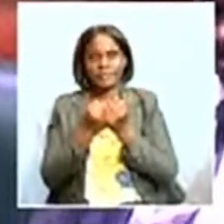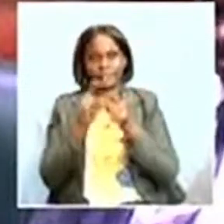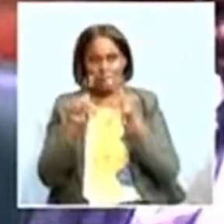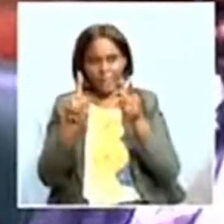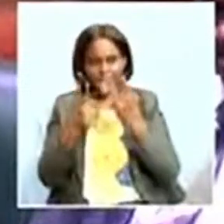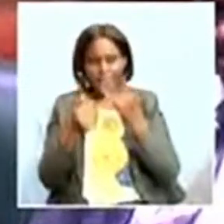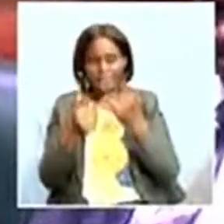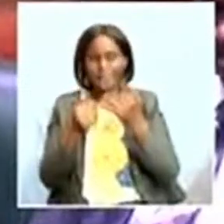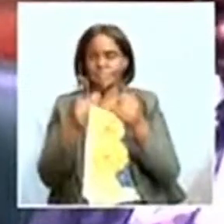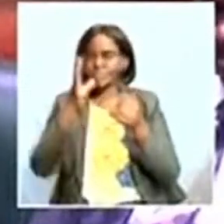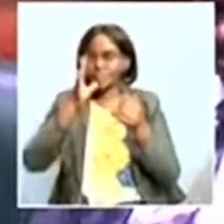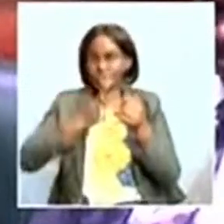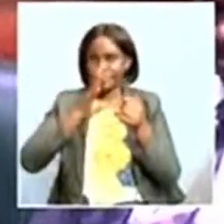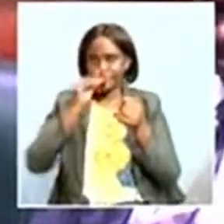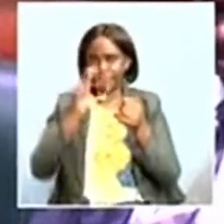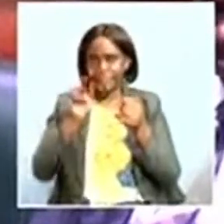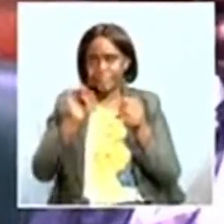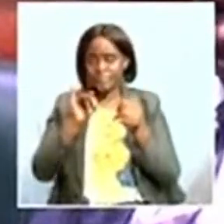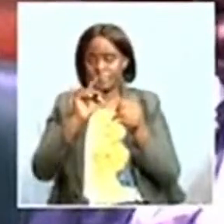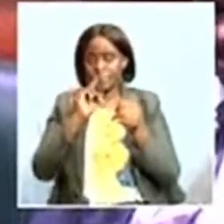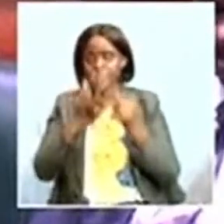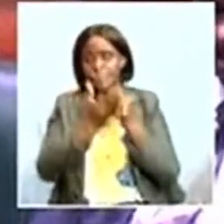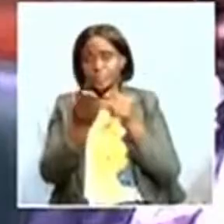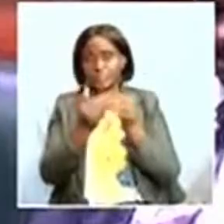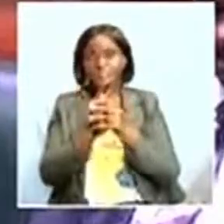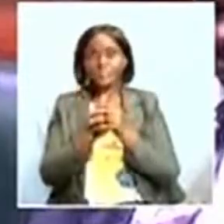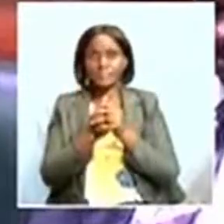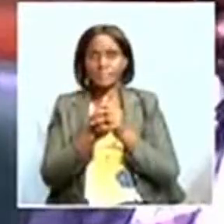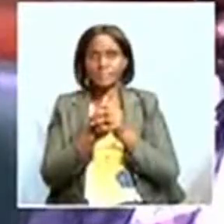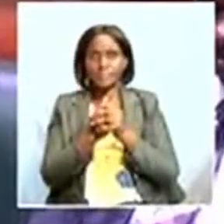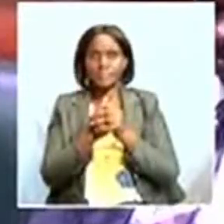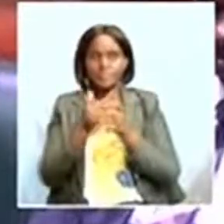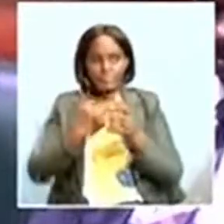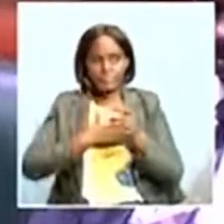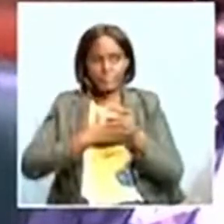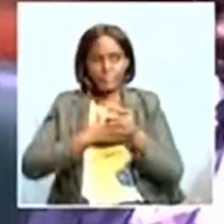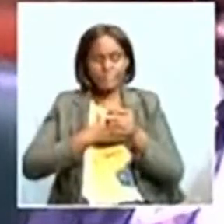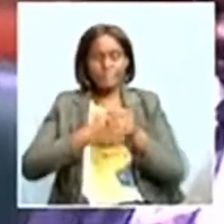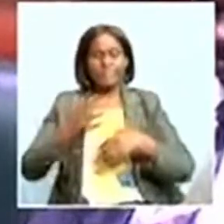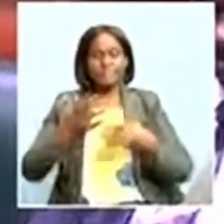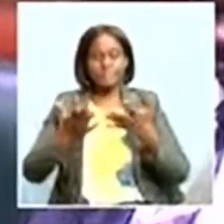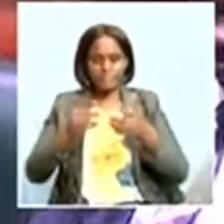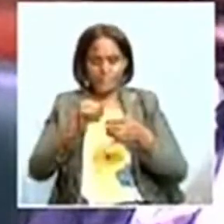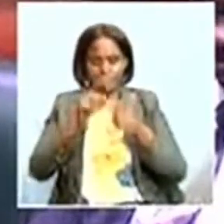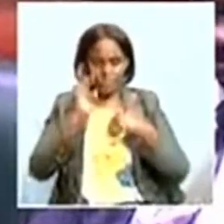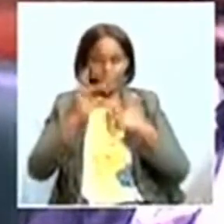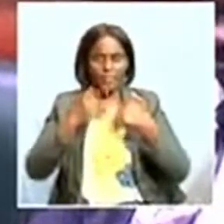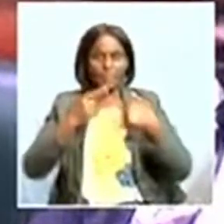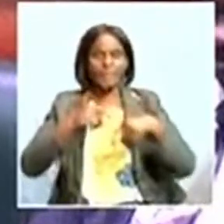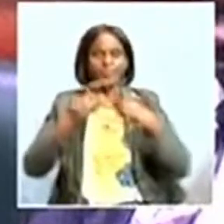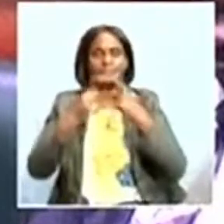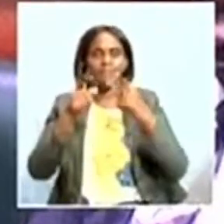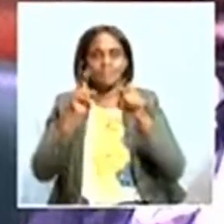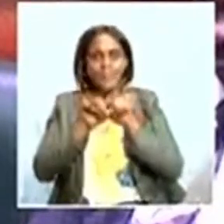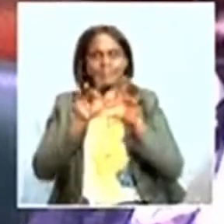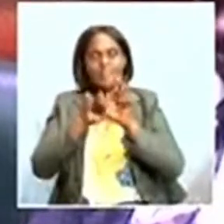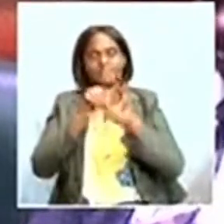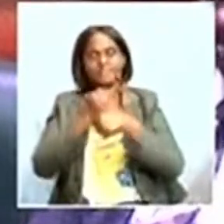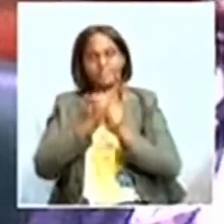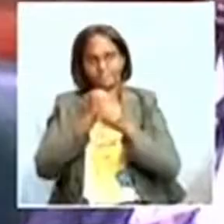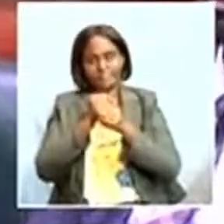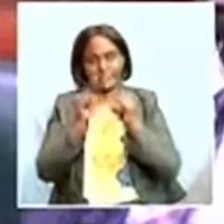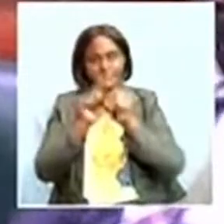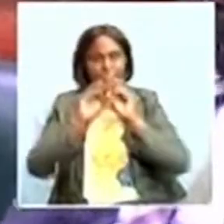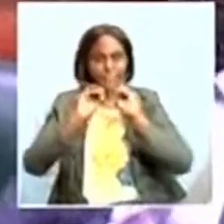However, Madam Speaker, it is marred by a lot of challenges in etiquette